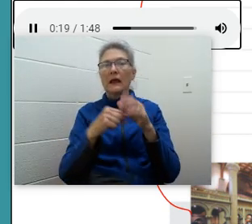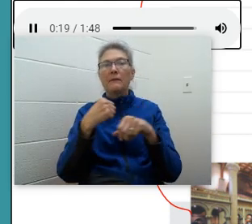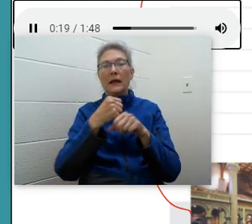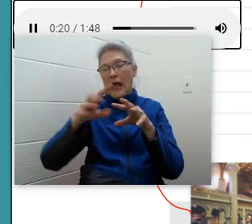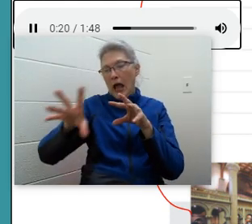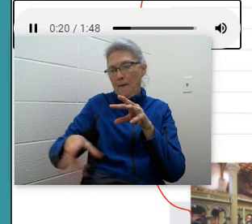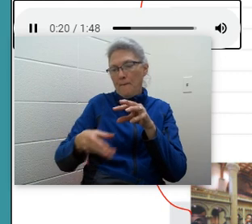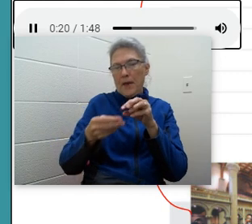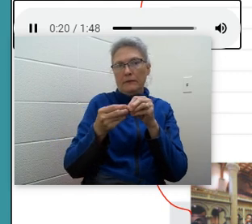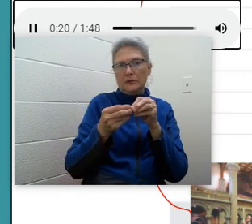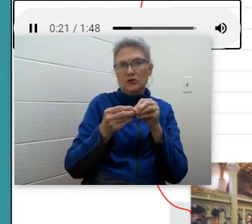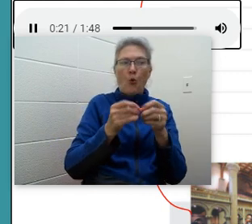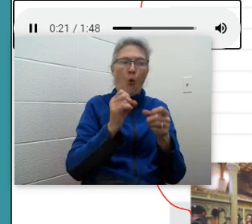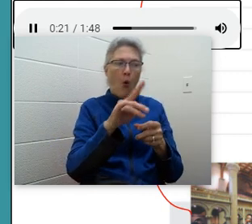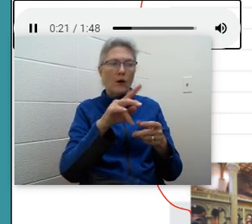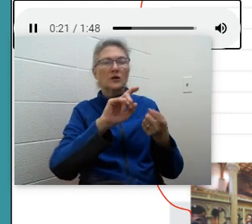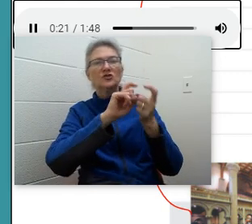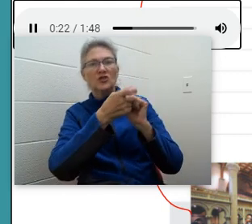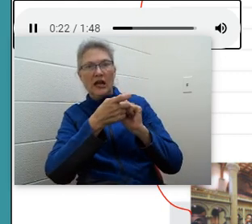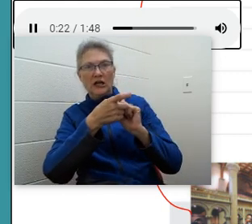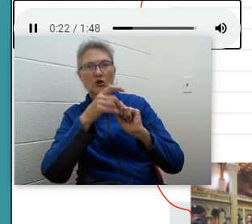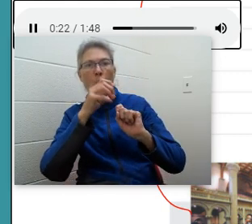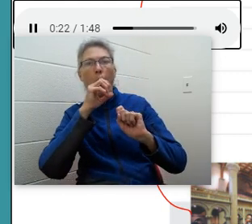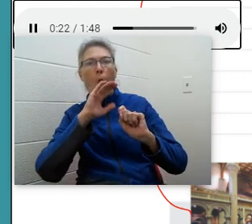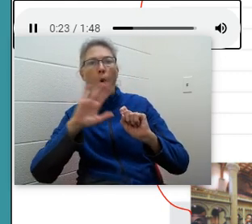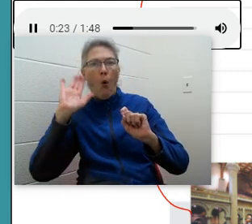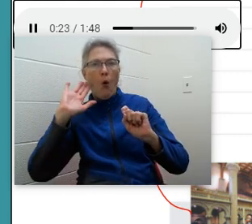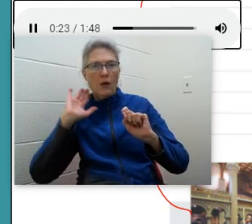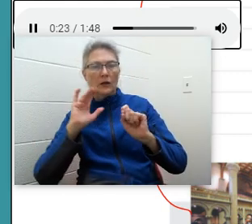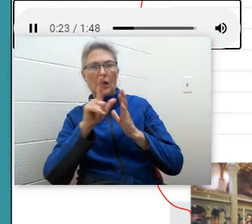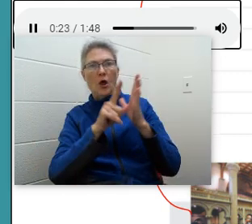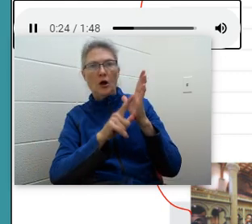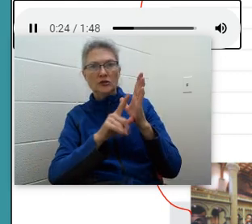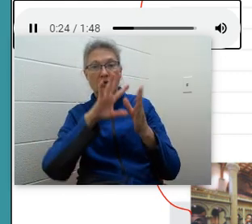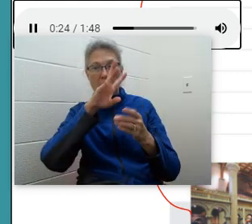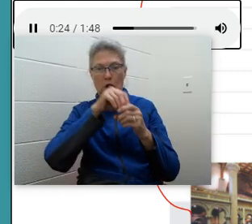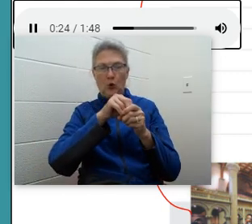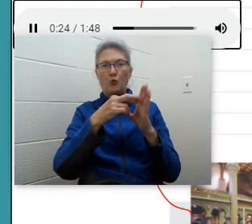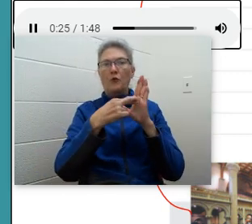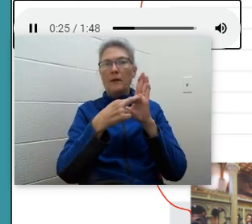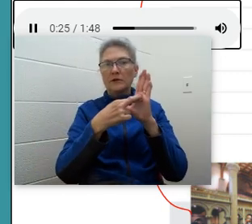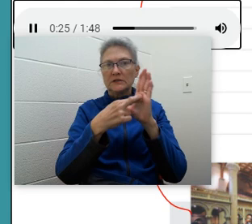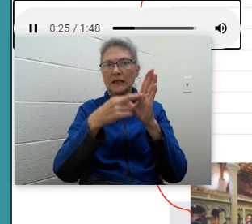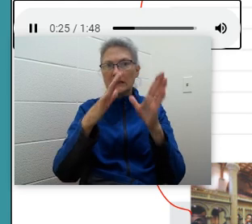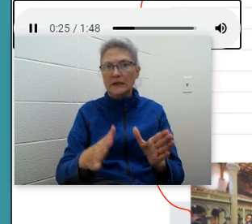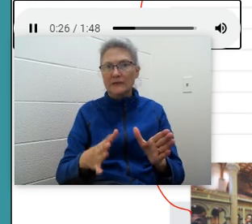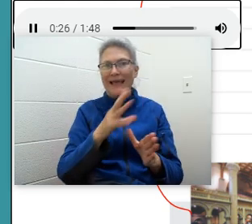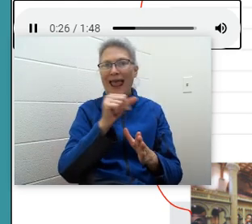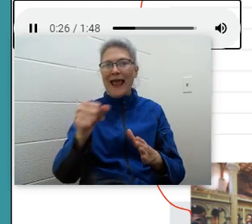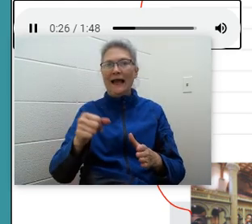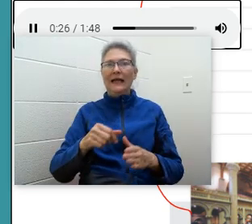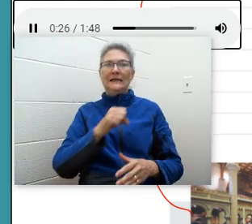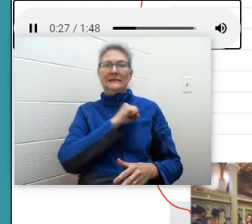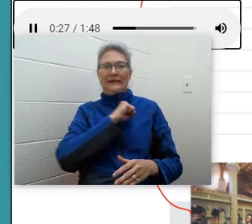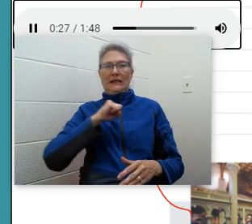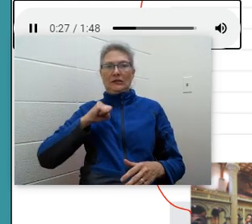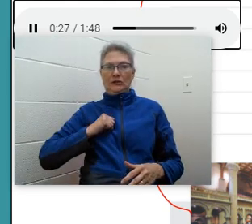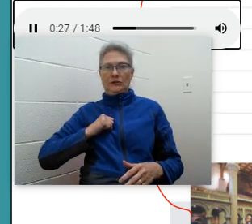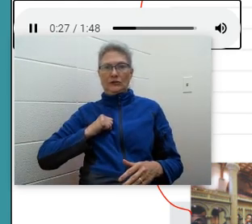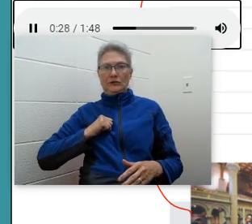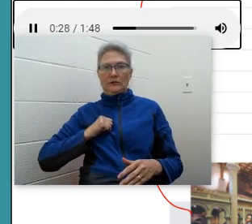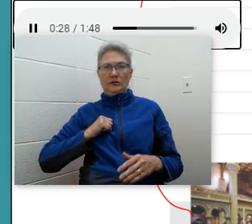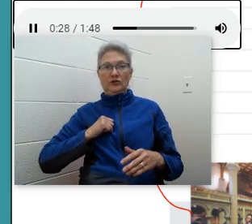or changes to old laws, and they include representatives and senators. So off to the side in